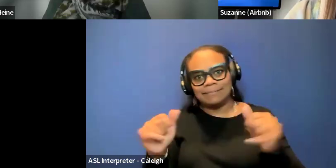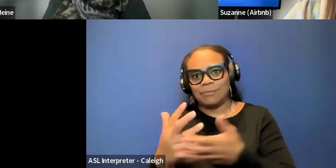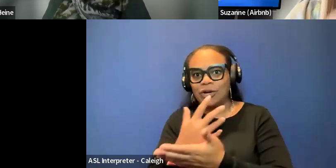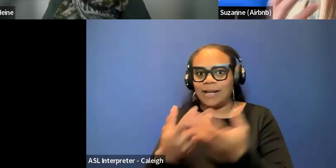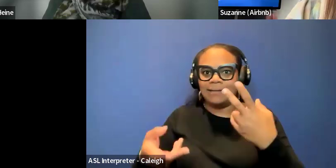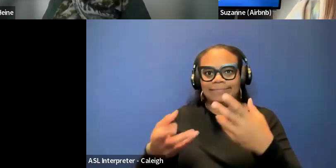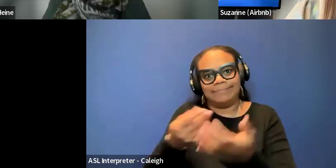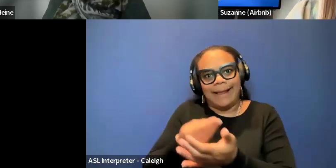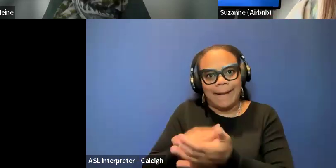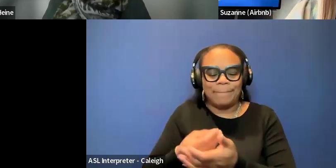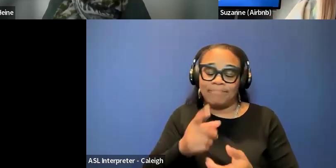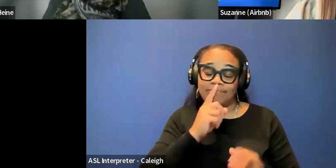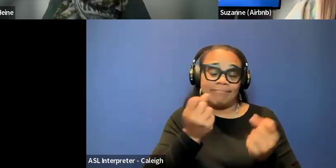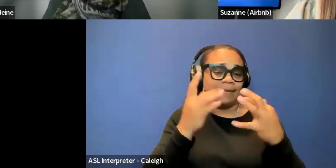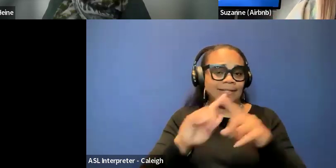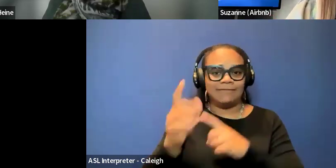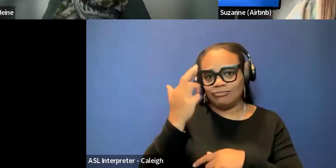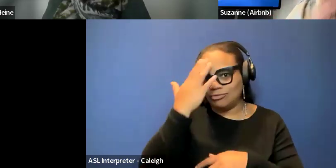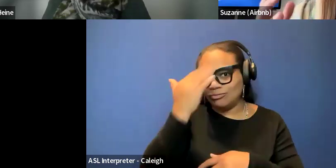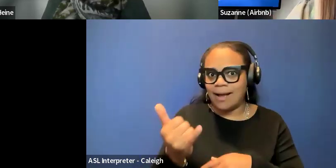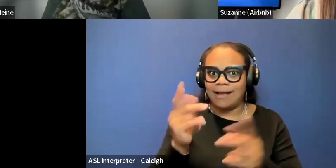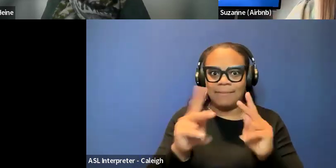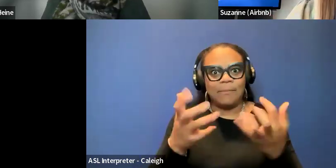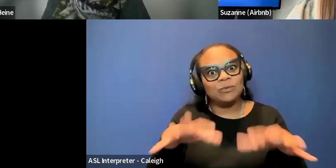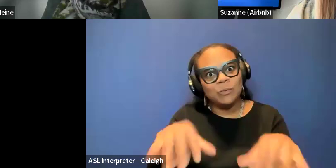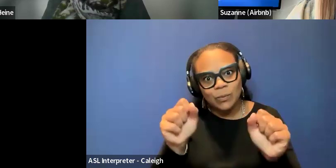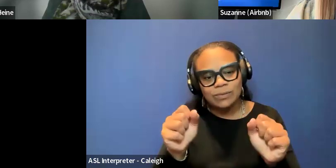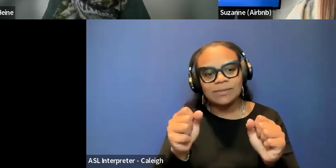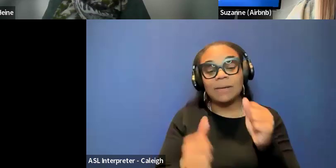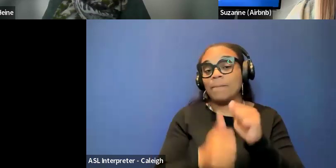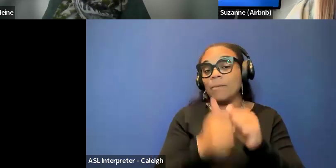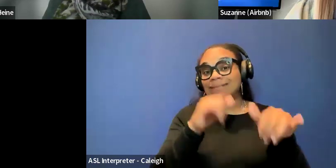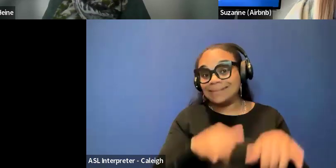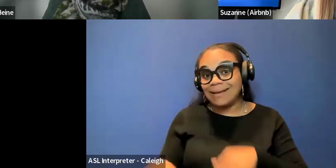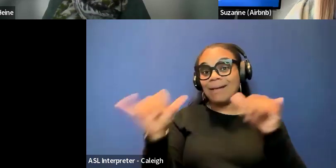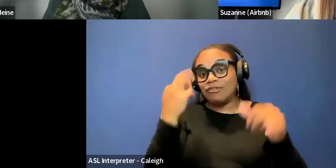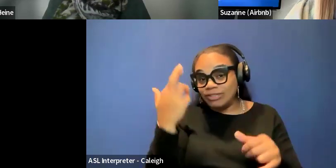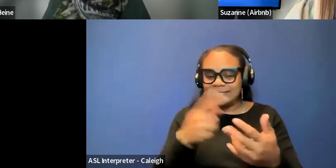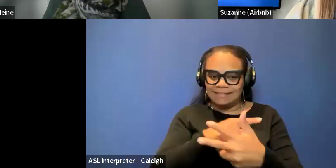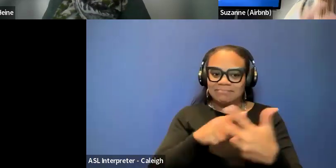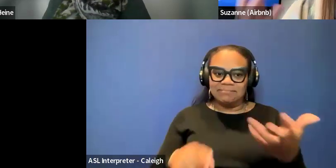So, there's a lot of different reasons why people want to become a host. These are the most common ones that we see, but